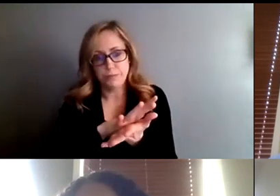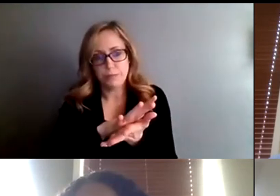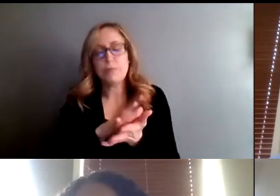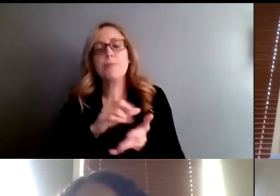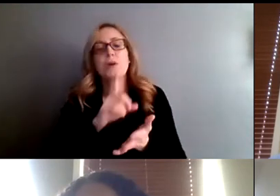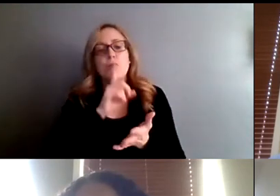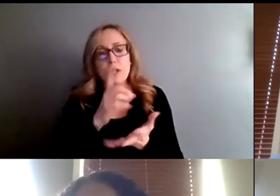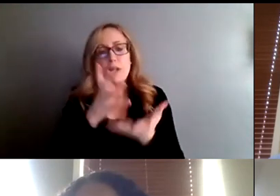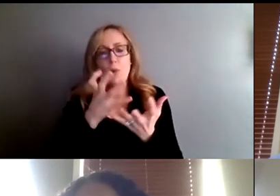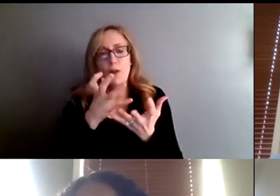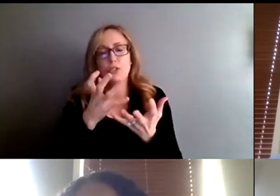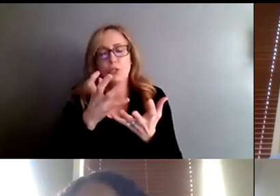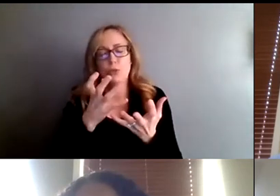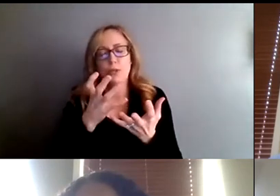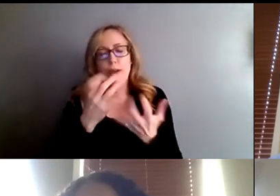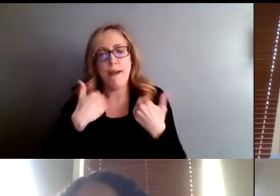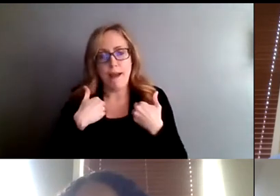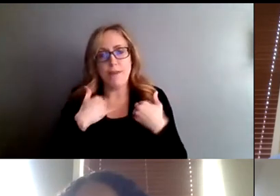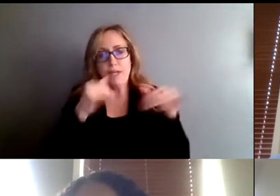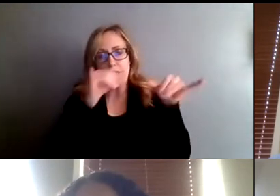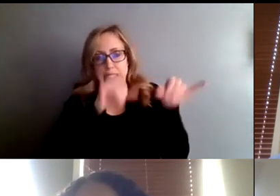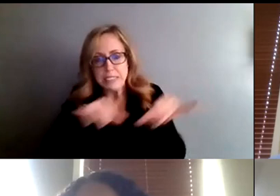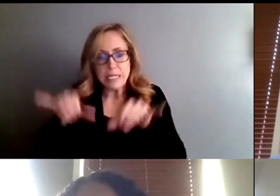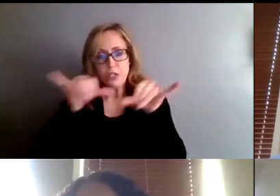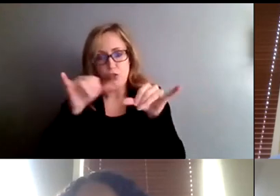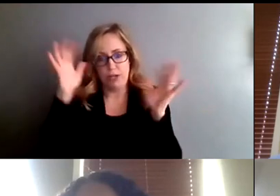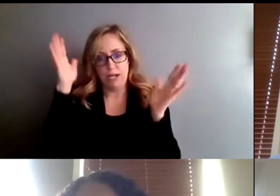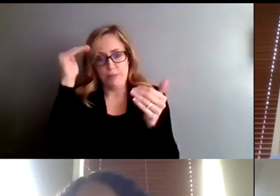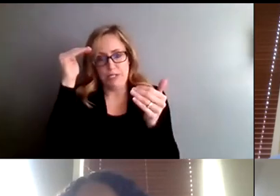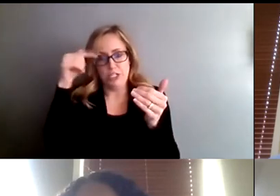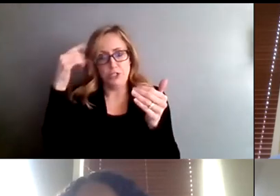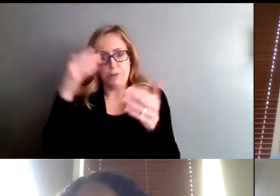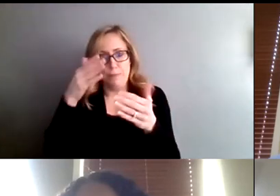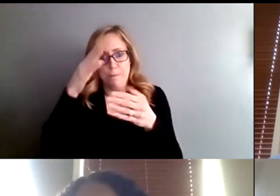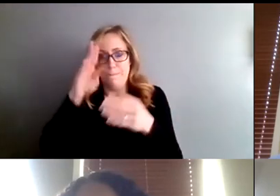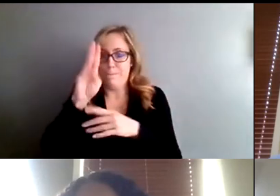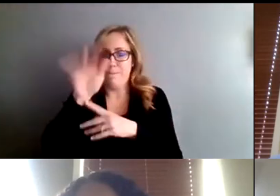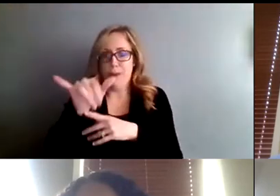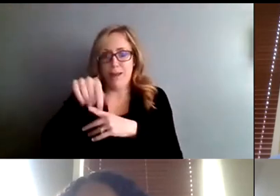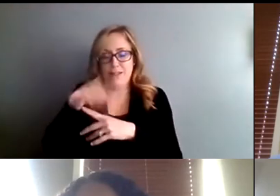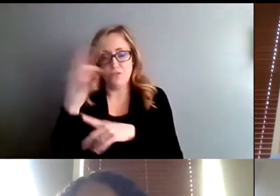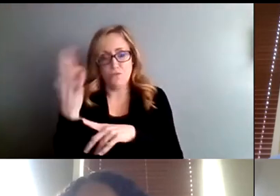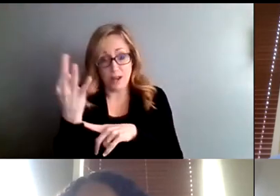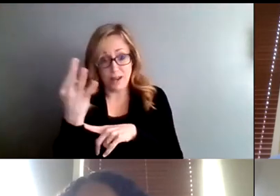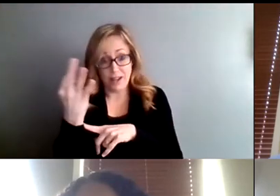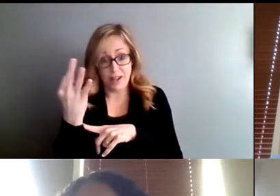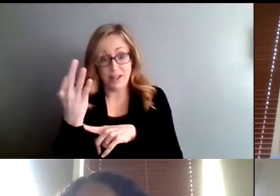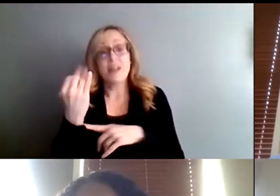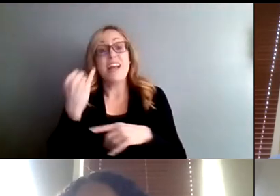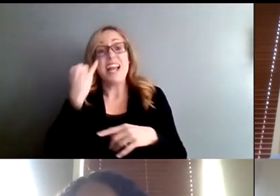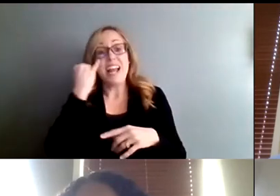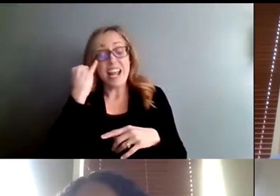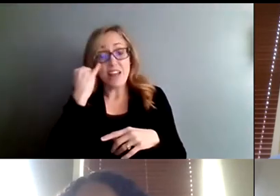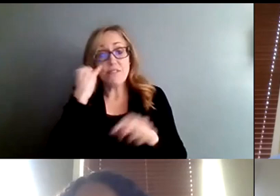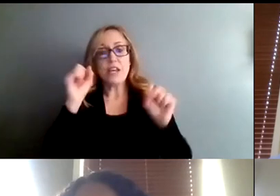standard expectation of this Friday to make your decision. And if you talk with your school, they'll be able to give you as specific as possible, even in advance of